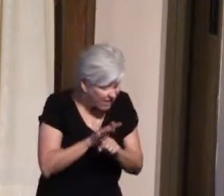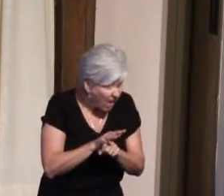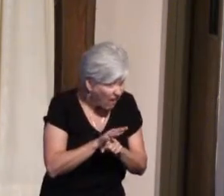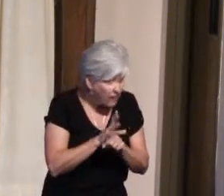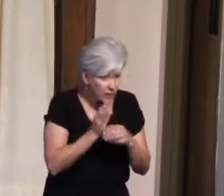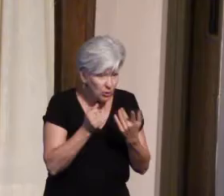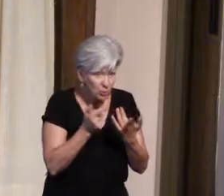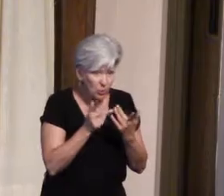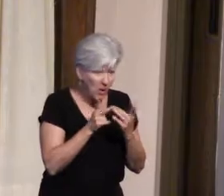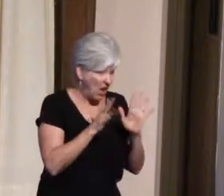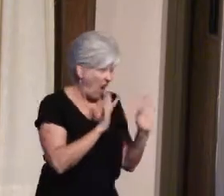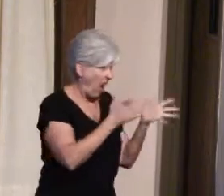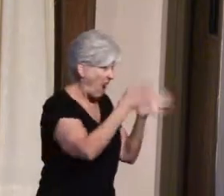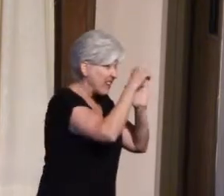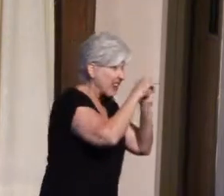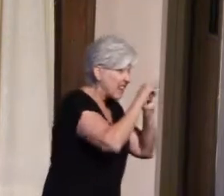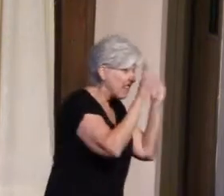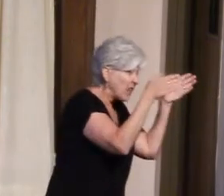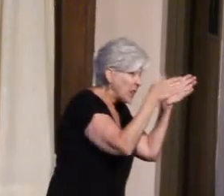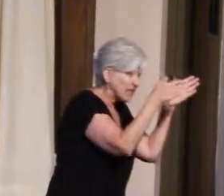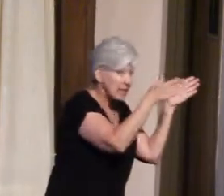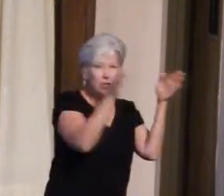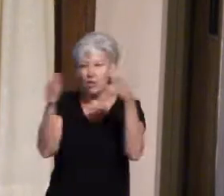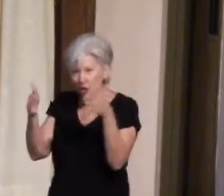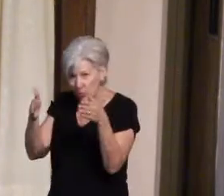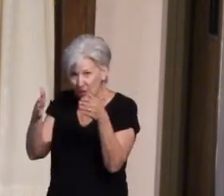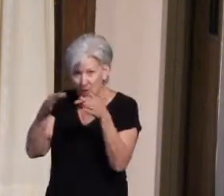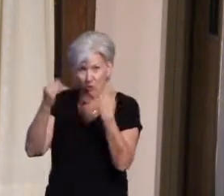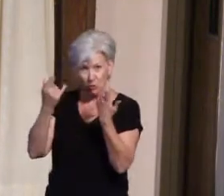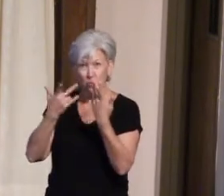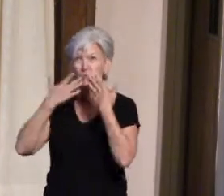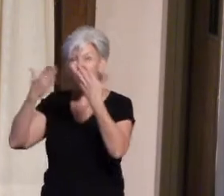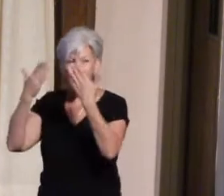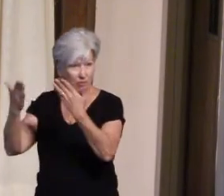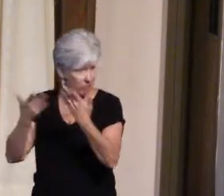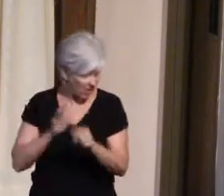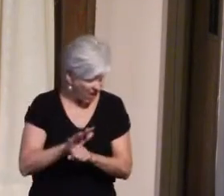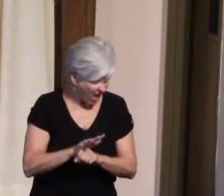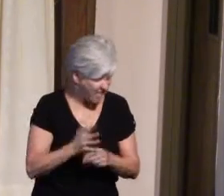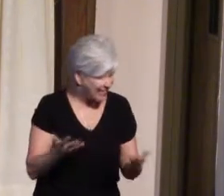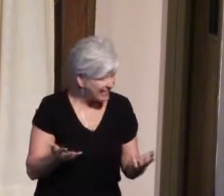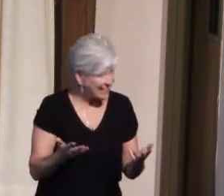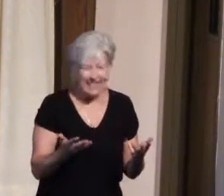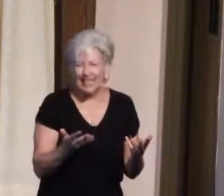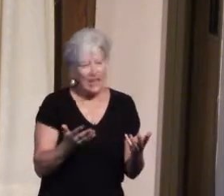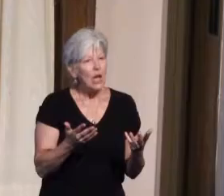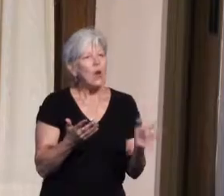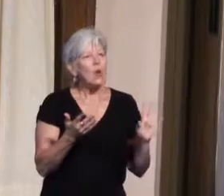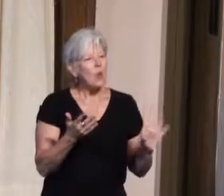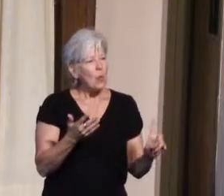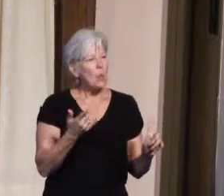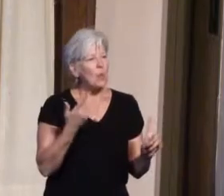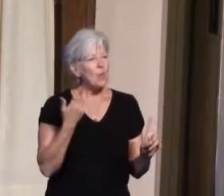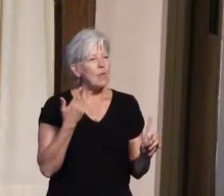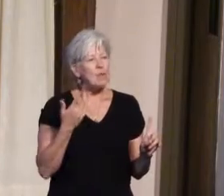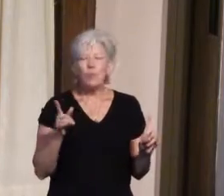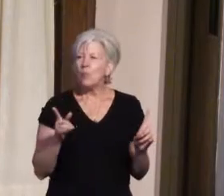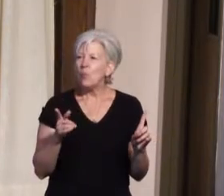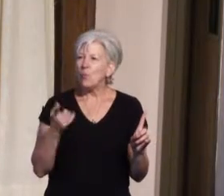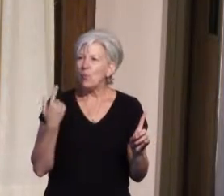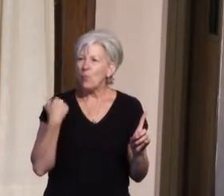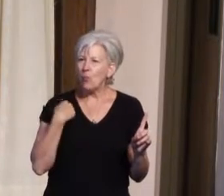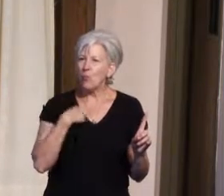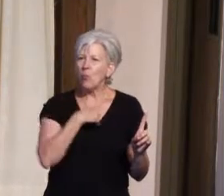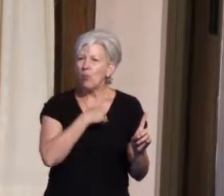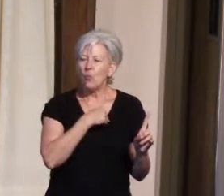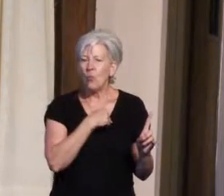for 6 months or 6 years have learned that we get some great demonstrations, don't we? When we just take our focus off the things that we're worried